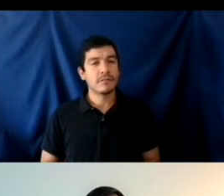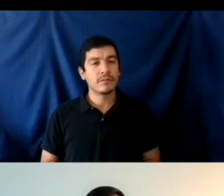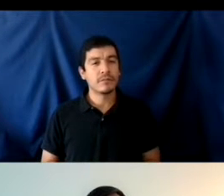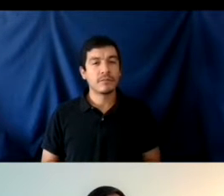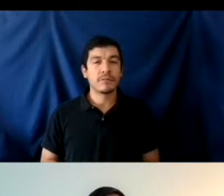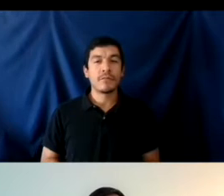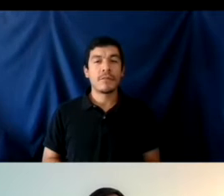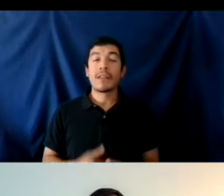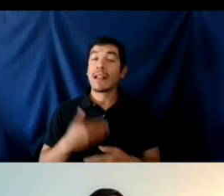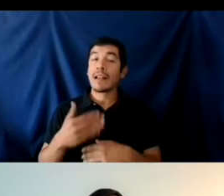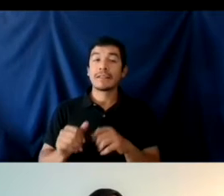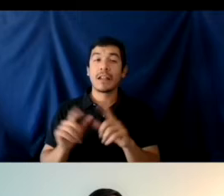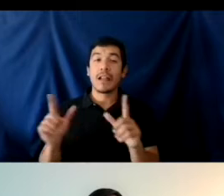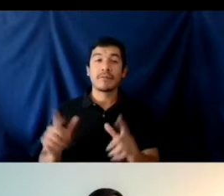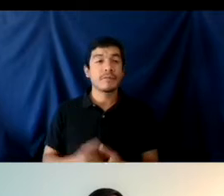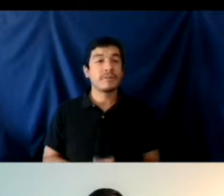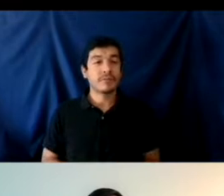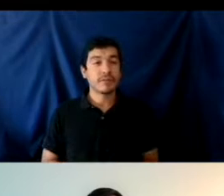slide.